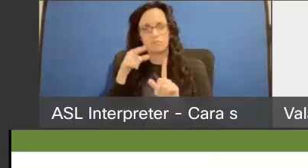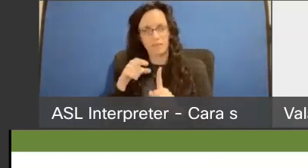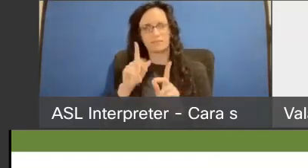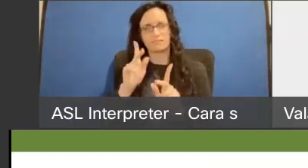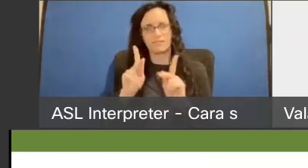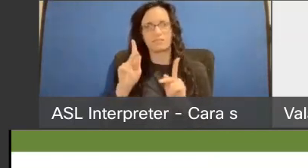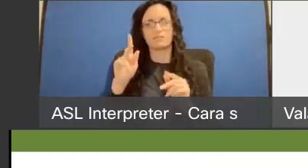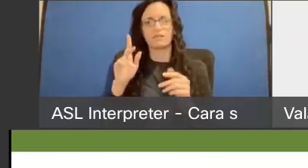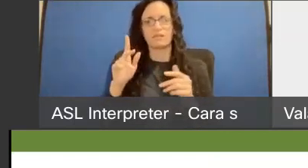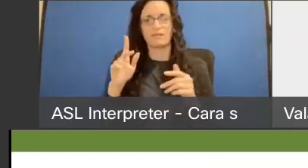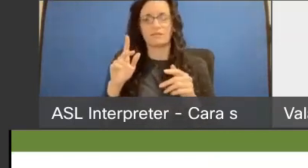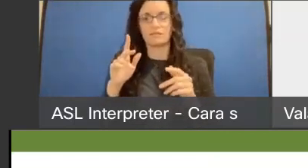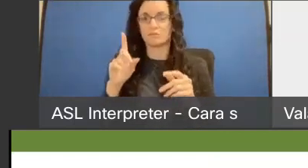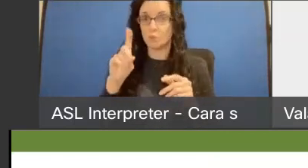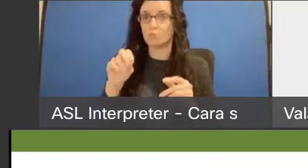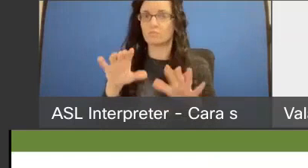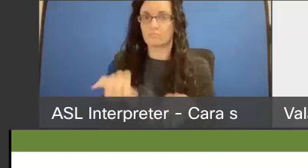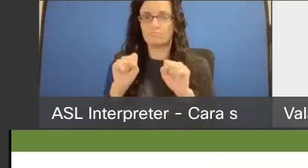to be